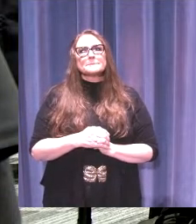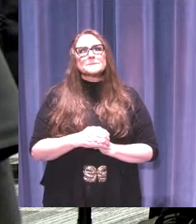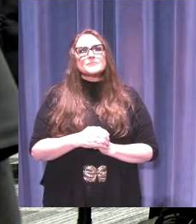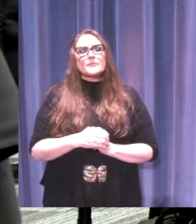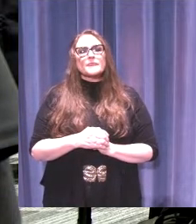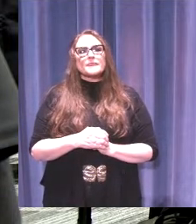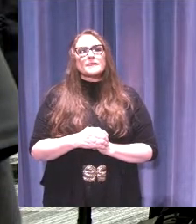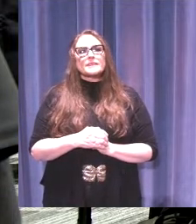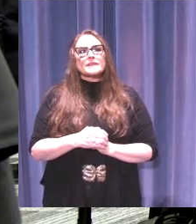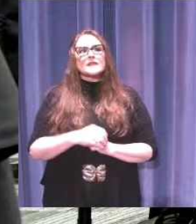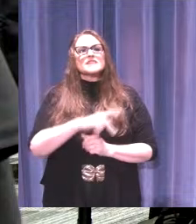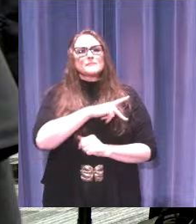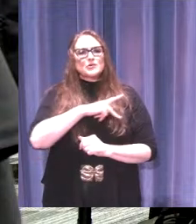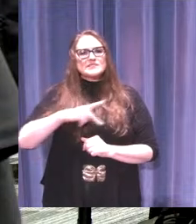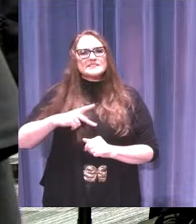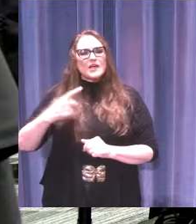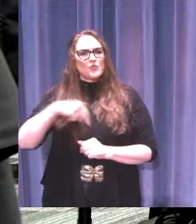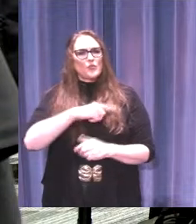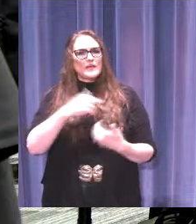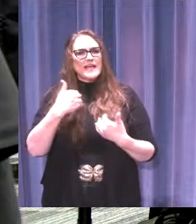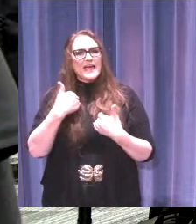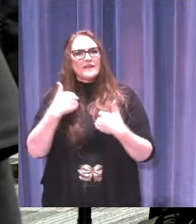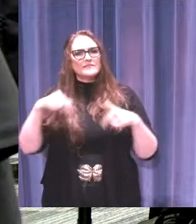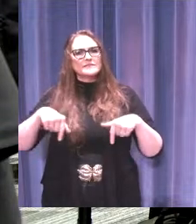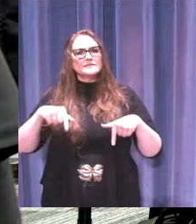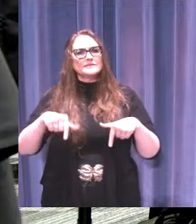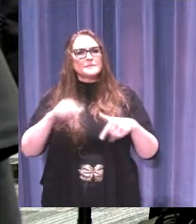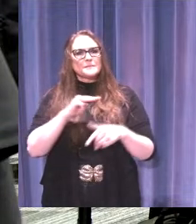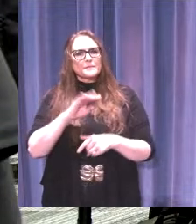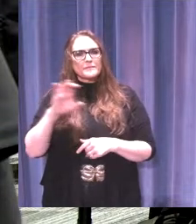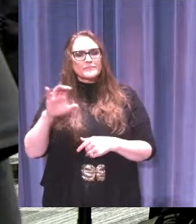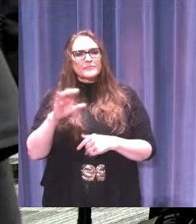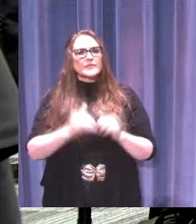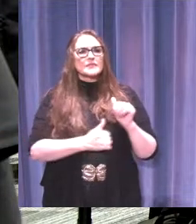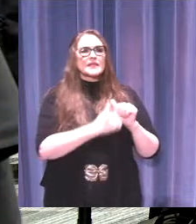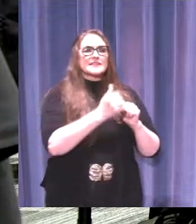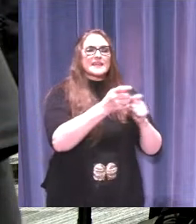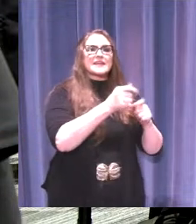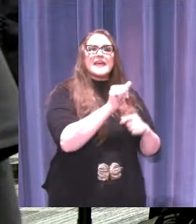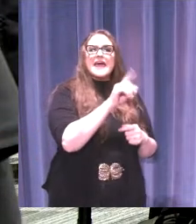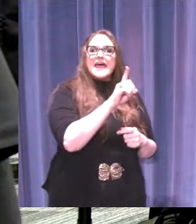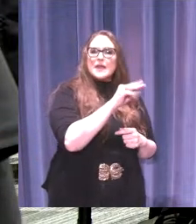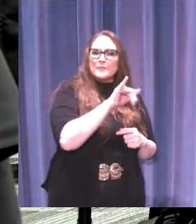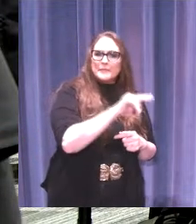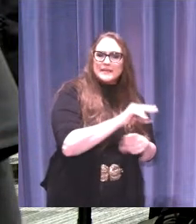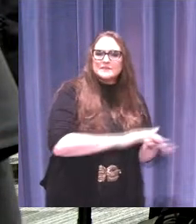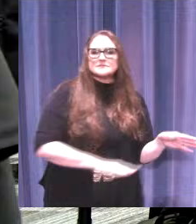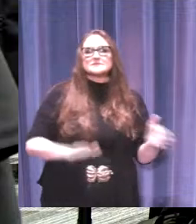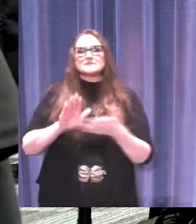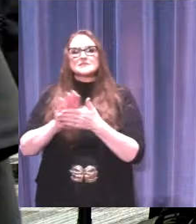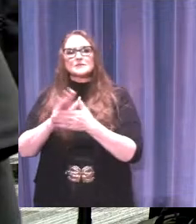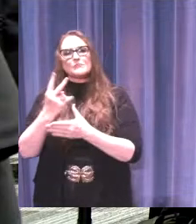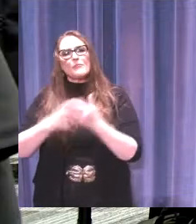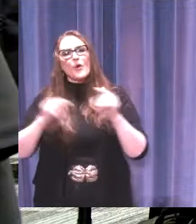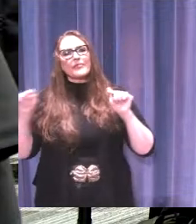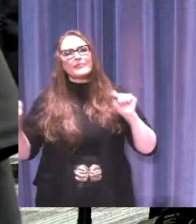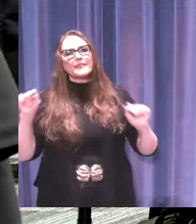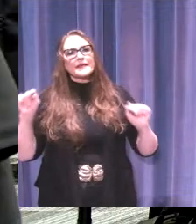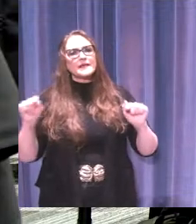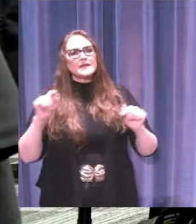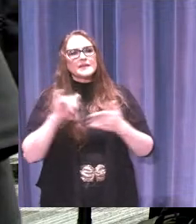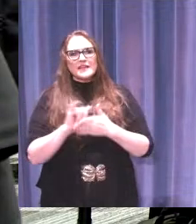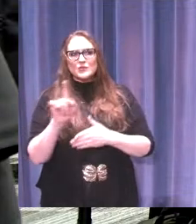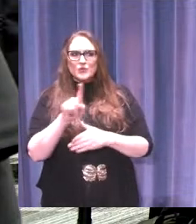the personnel that we have associated at the college, both administrative and academic. That's to me where you can have